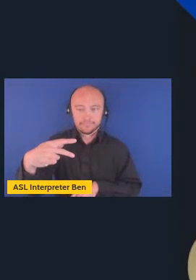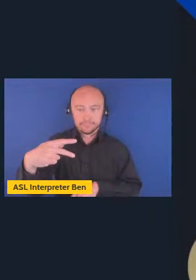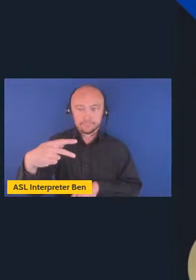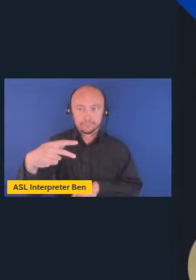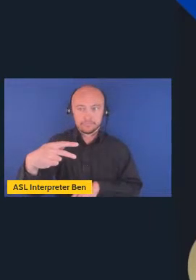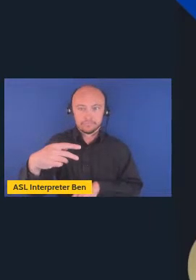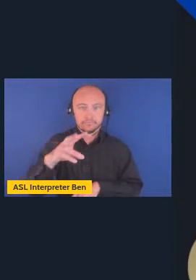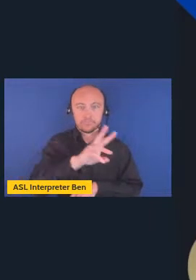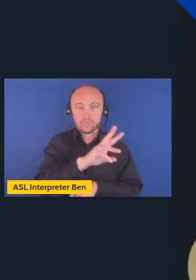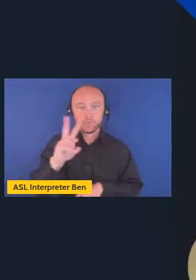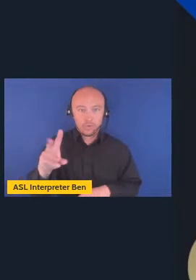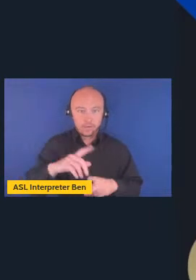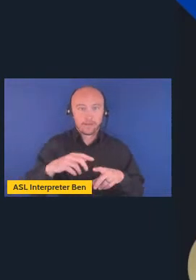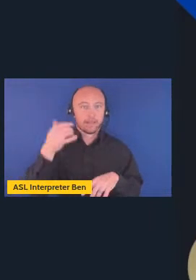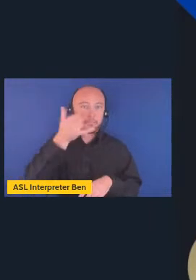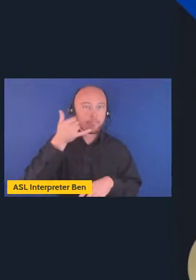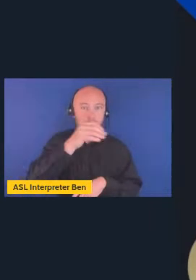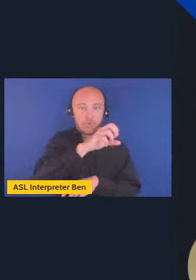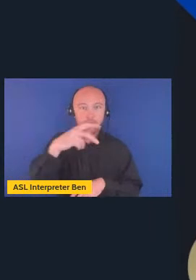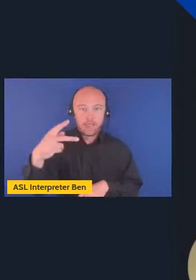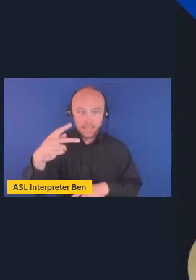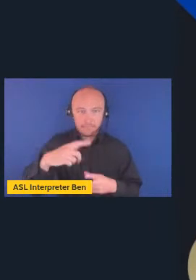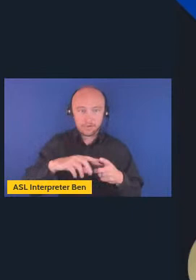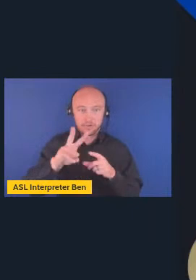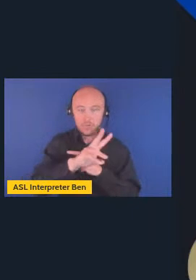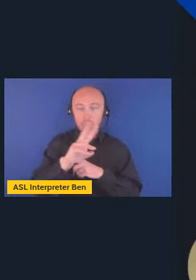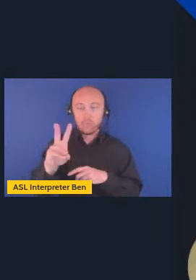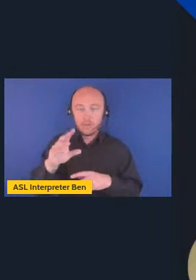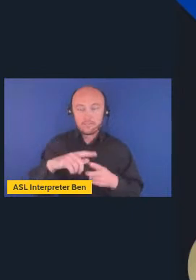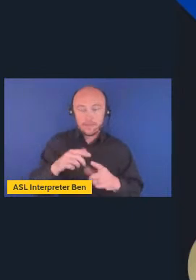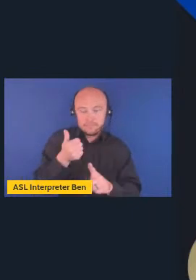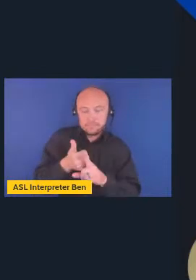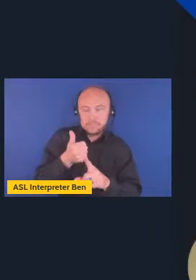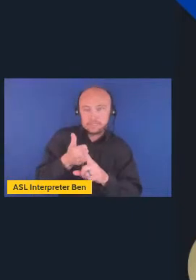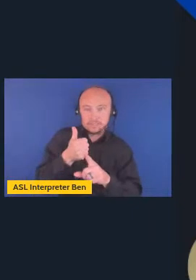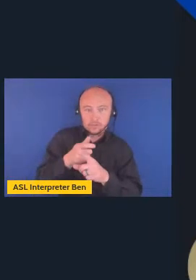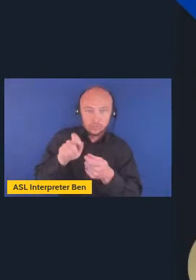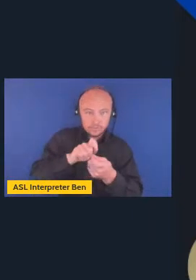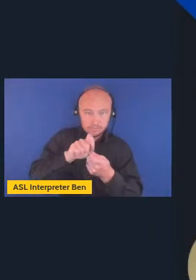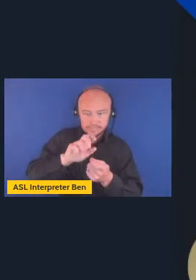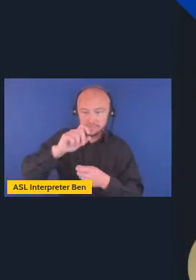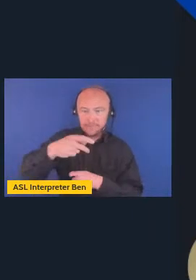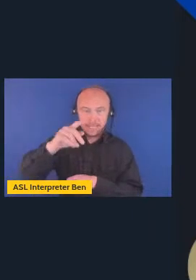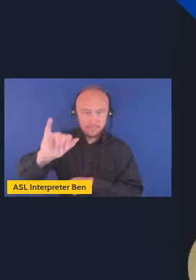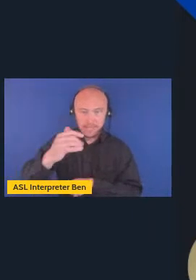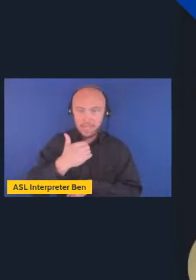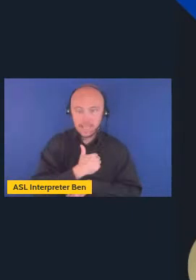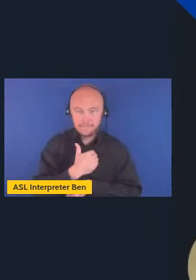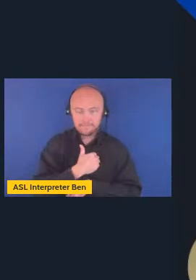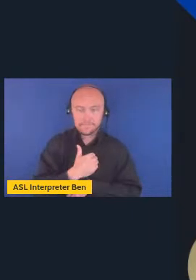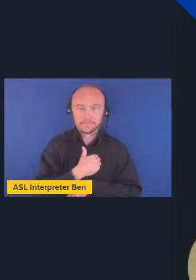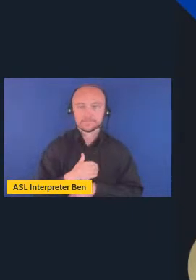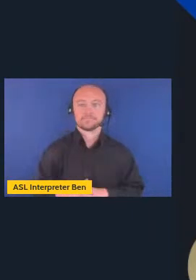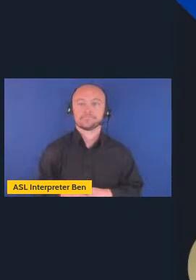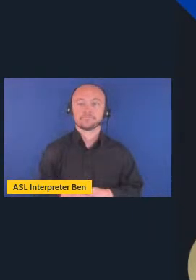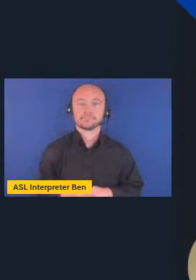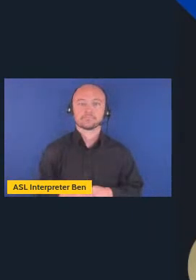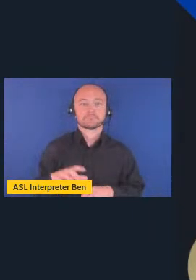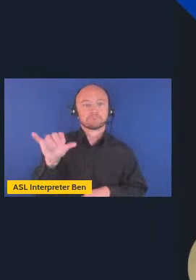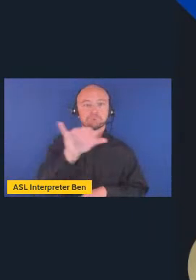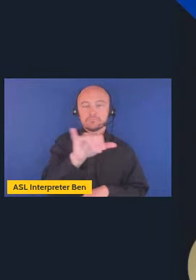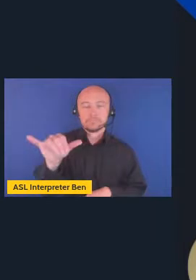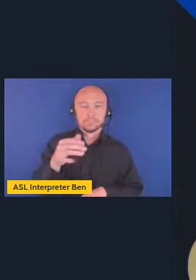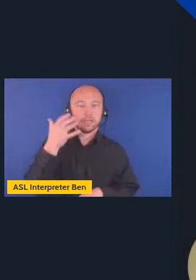a web app and a mobile app. So the web app had its own dedicated API, and same thing, the mobile